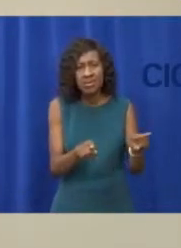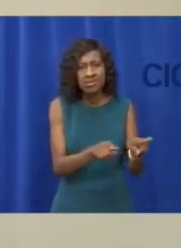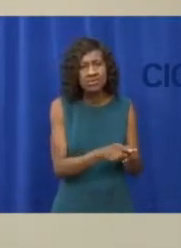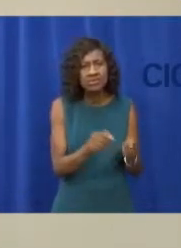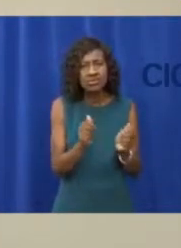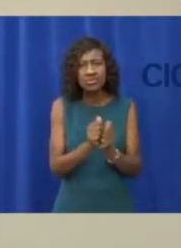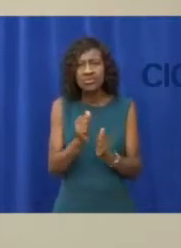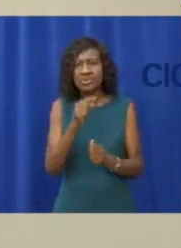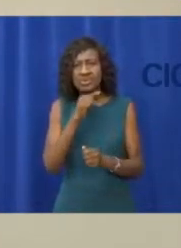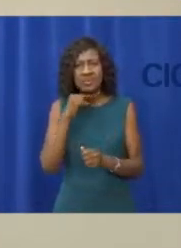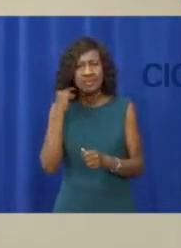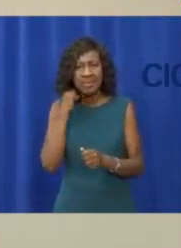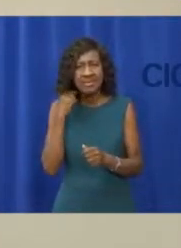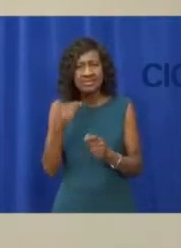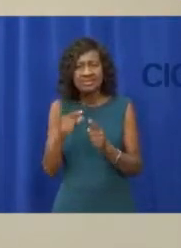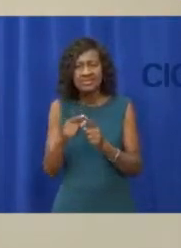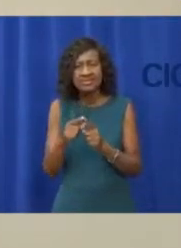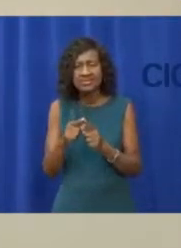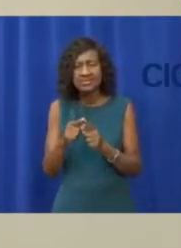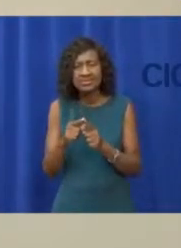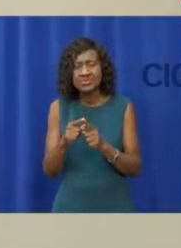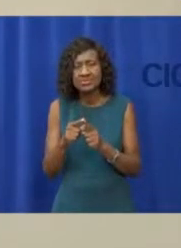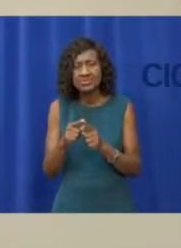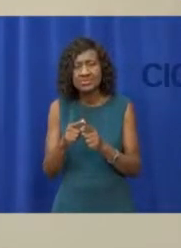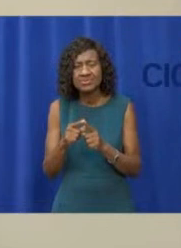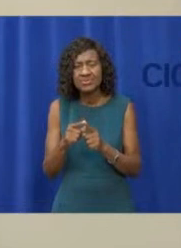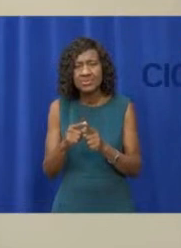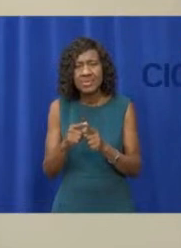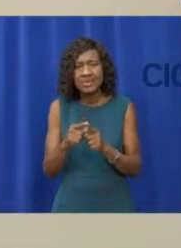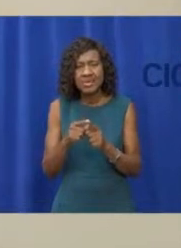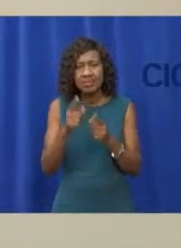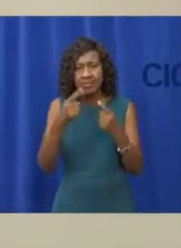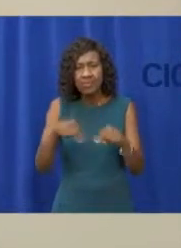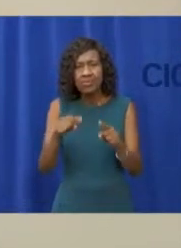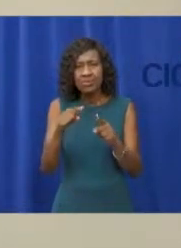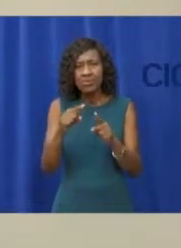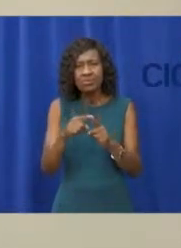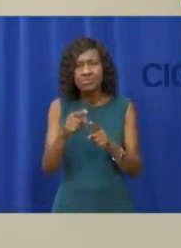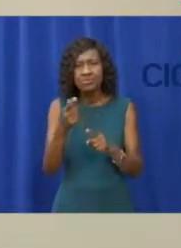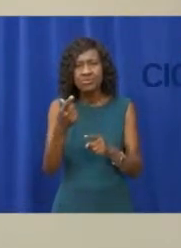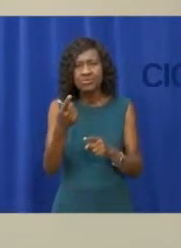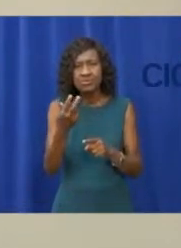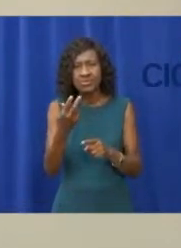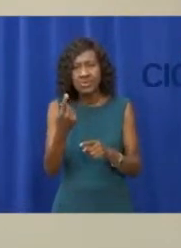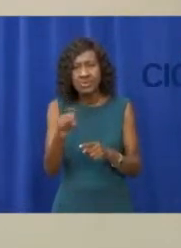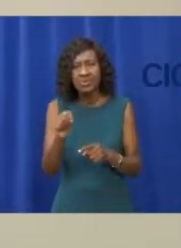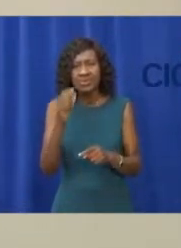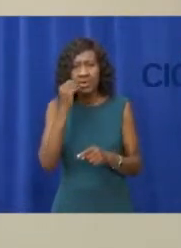congregations to conduct check-in on elderly in their respective communities.